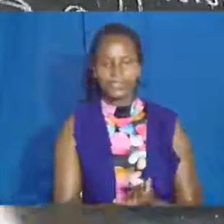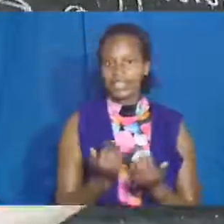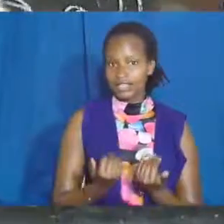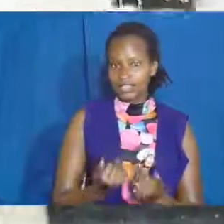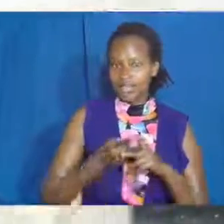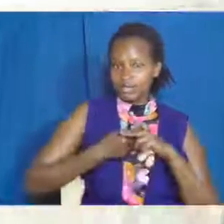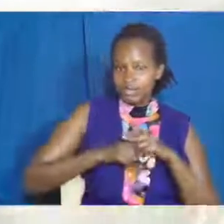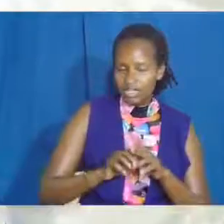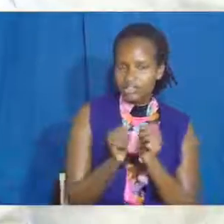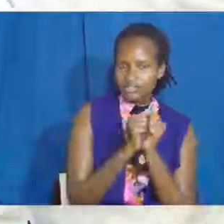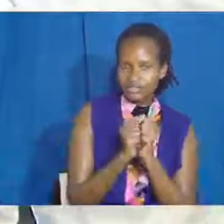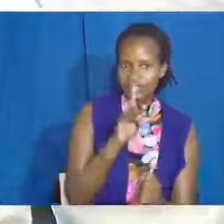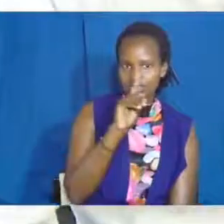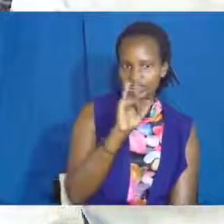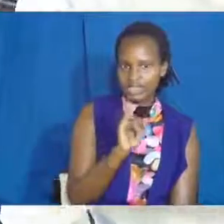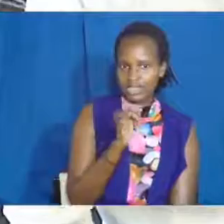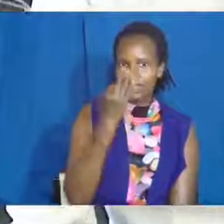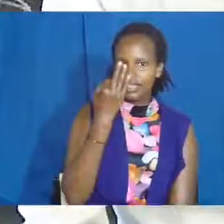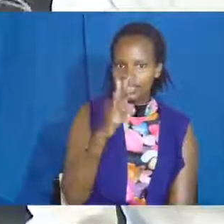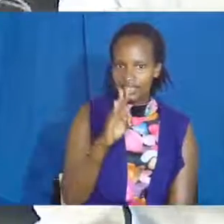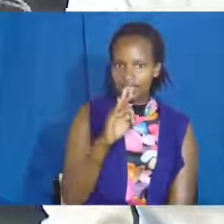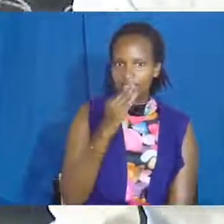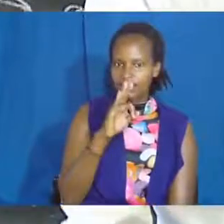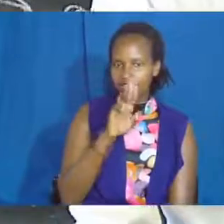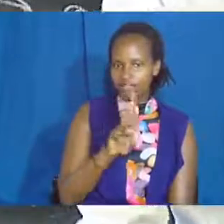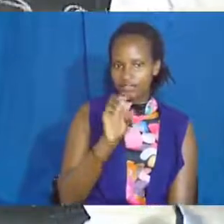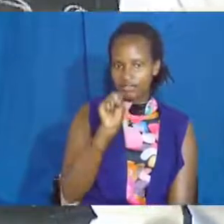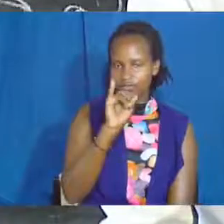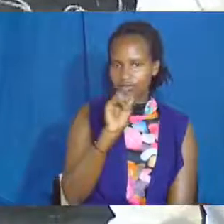the diffusion. Number one, let's start with diffusion.